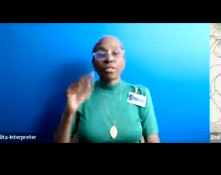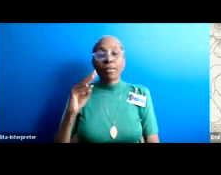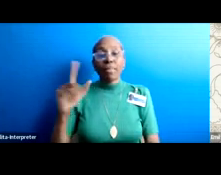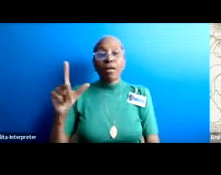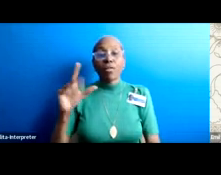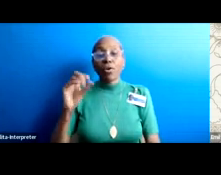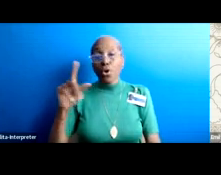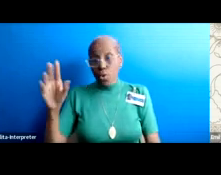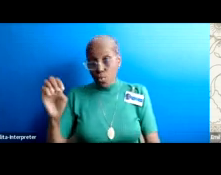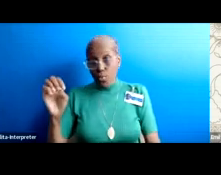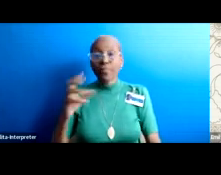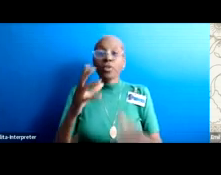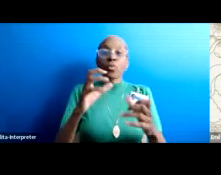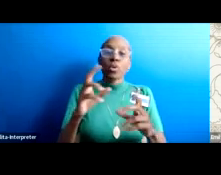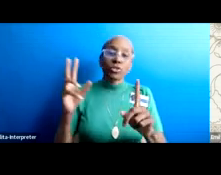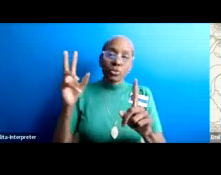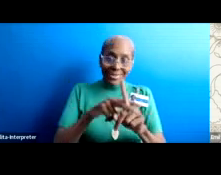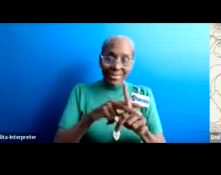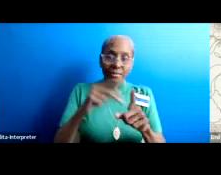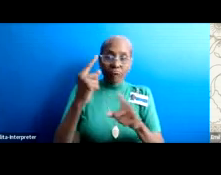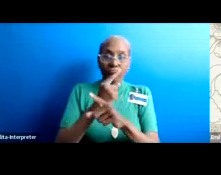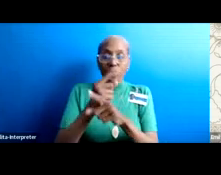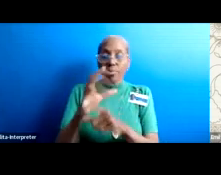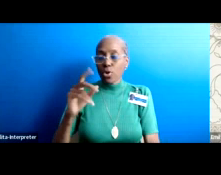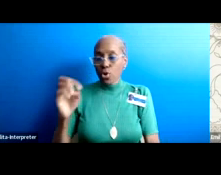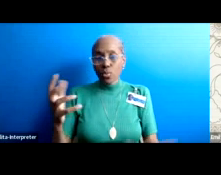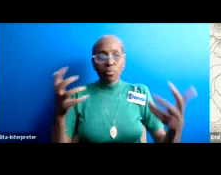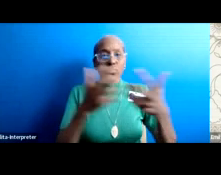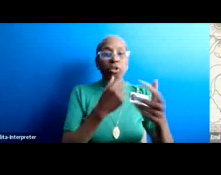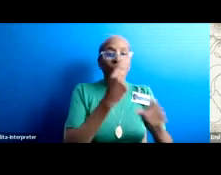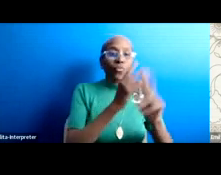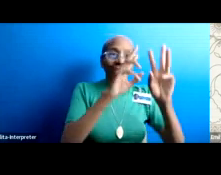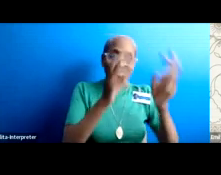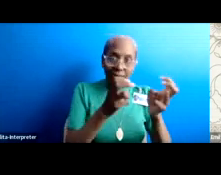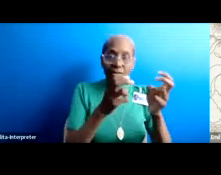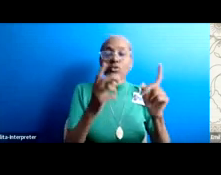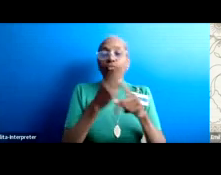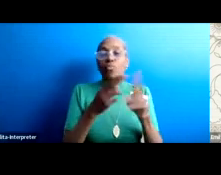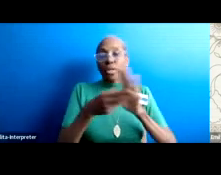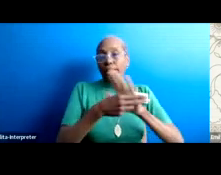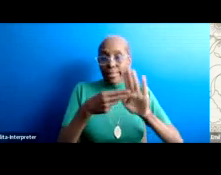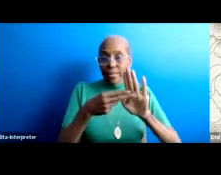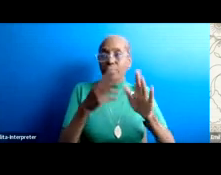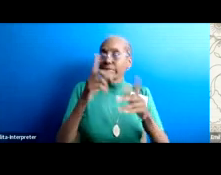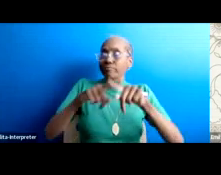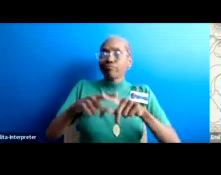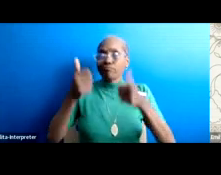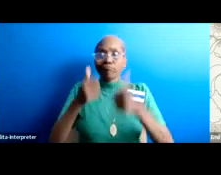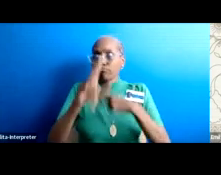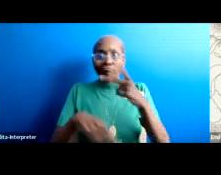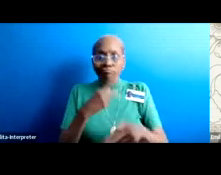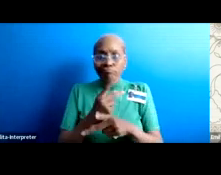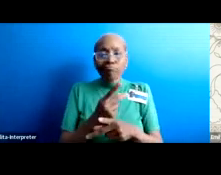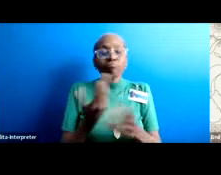make sure that we properly assign code with the right title or the right label, depending on what it is, so